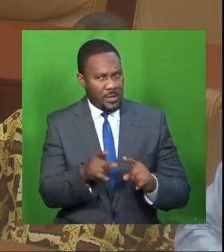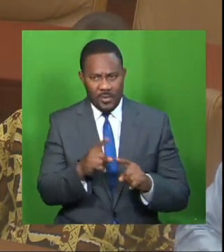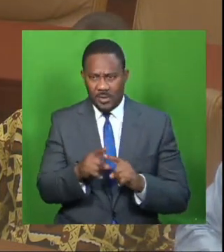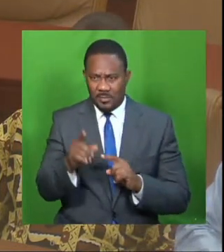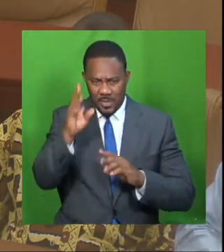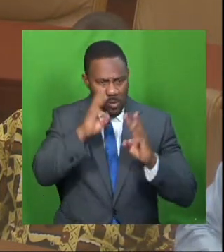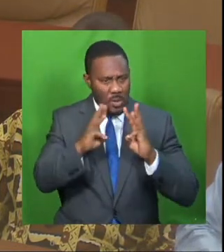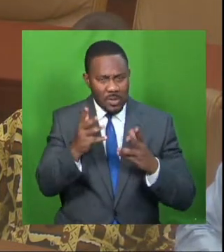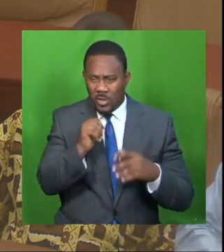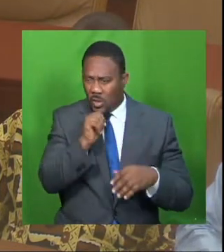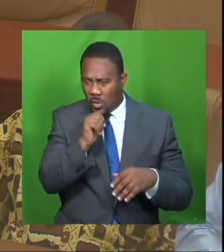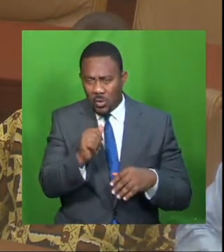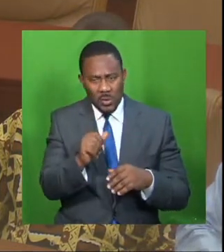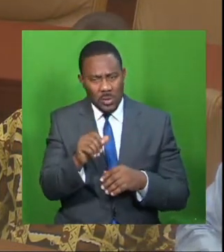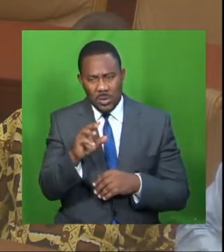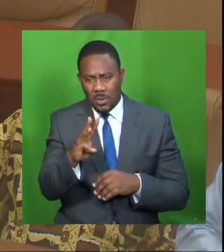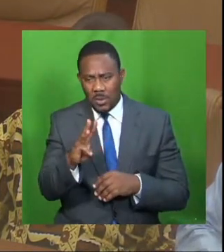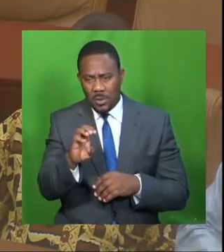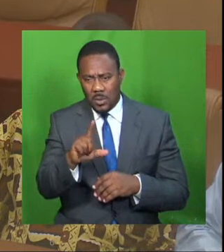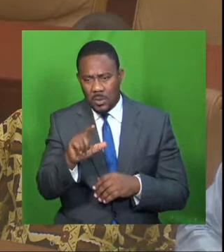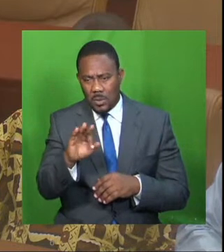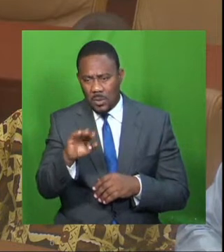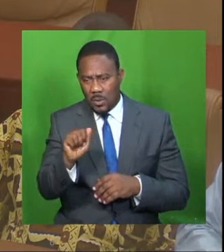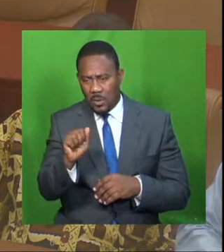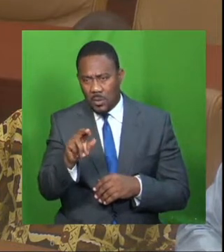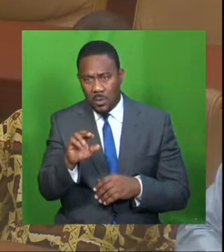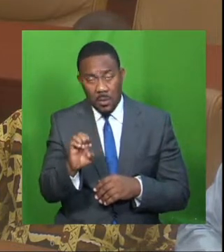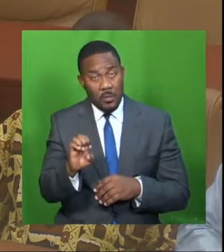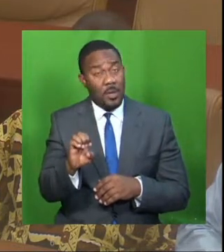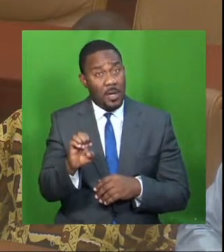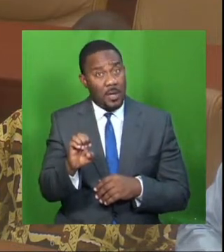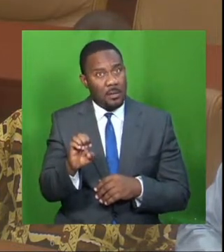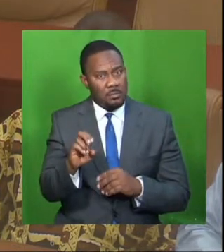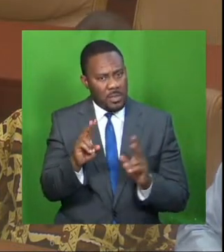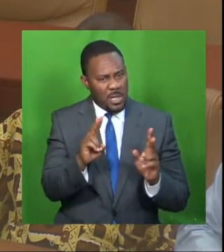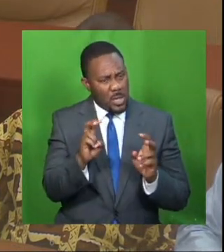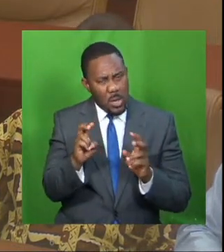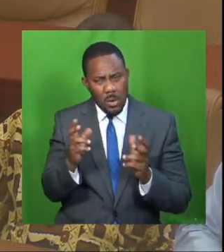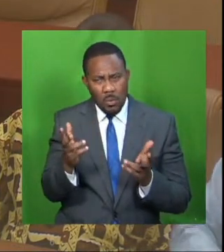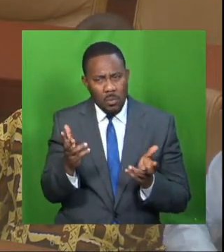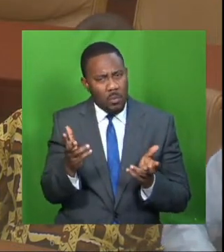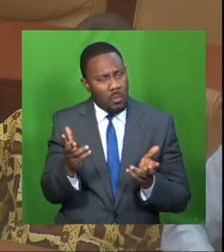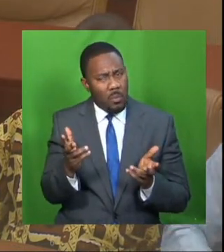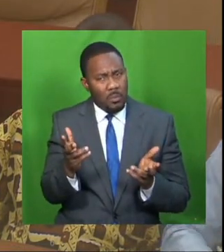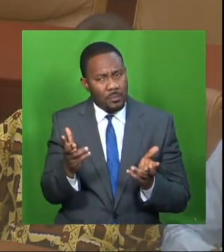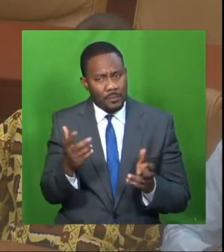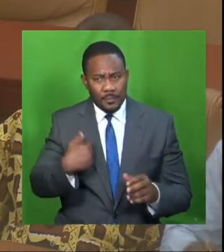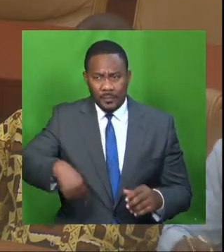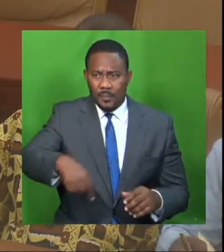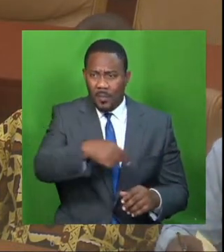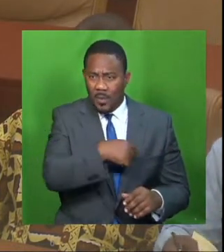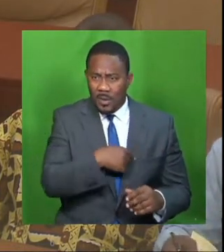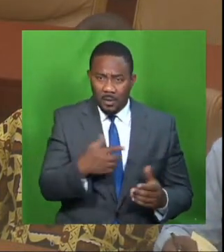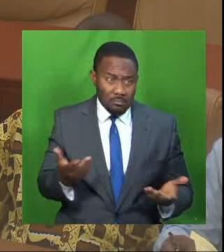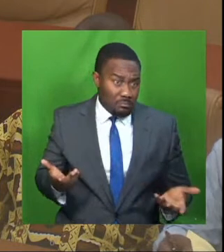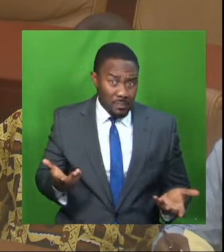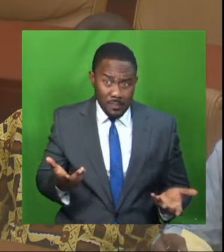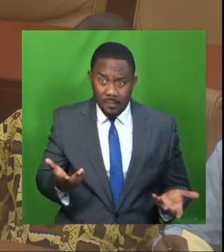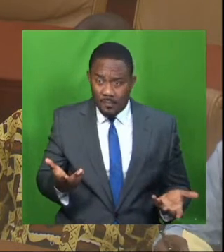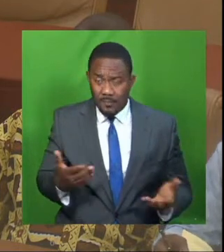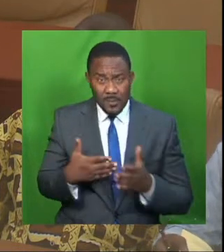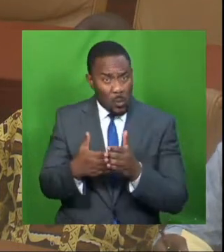it's implemented. And Mr. Speaker, in bringing matters or man rendition to a close, even in